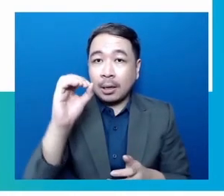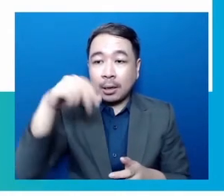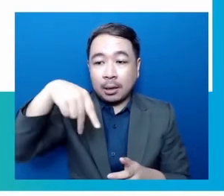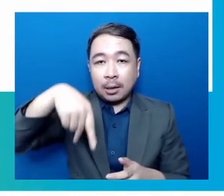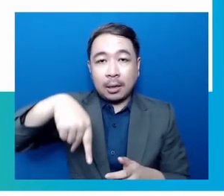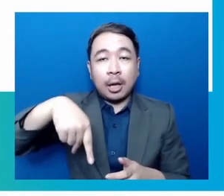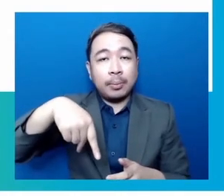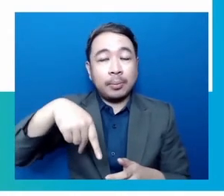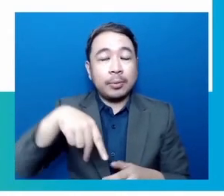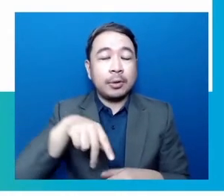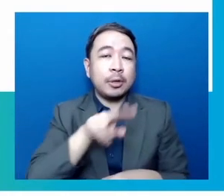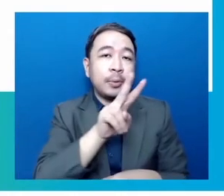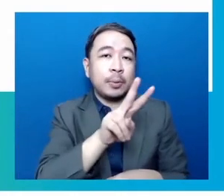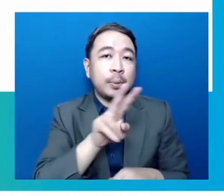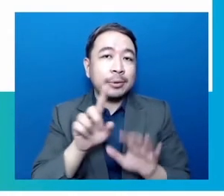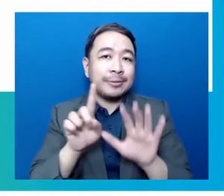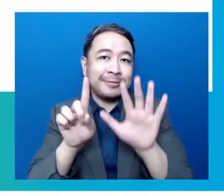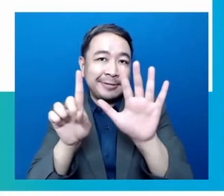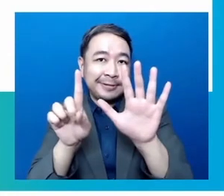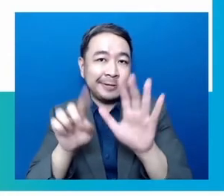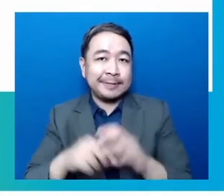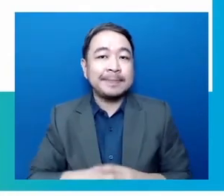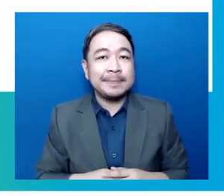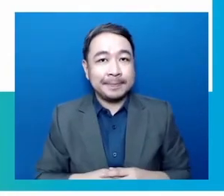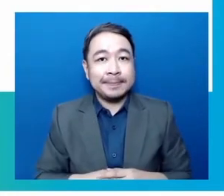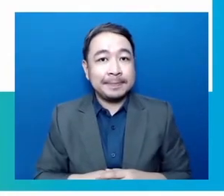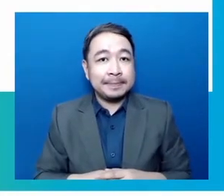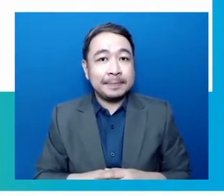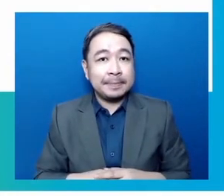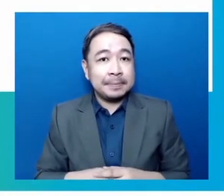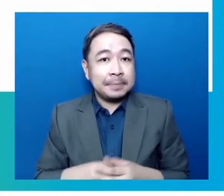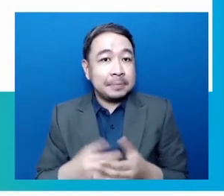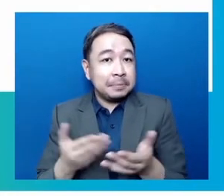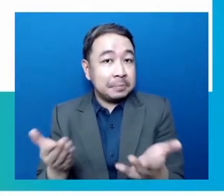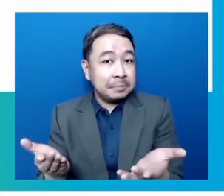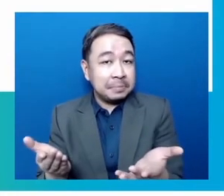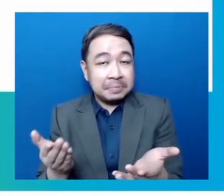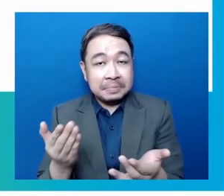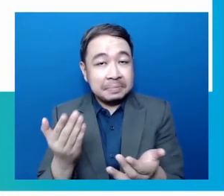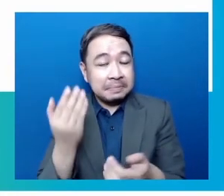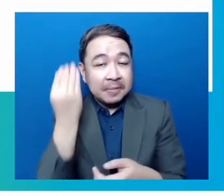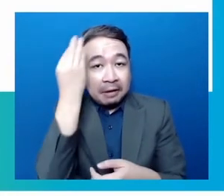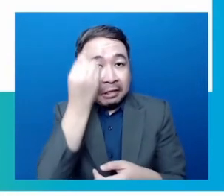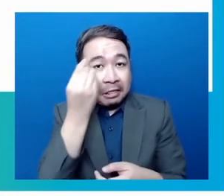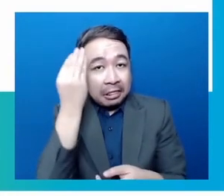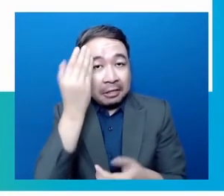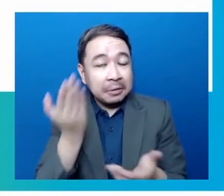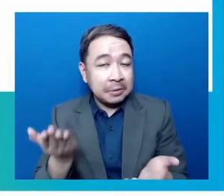Roger, if you have any thoughts on that. Of course.